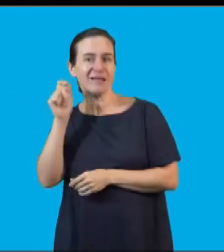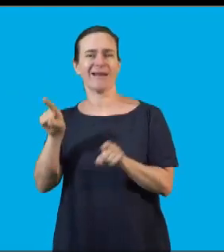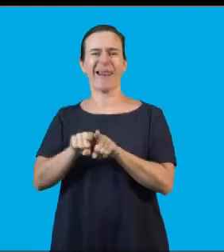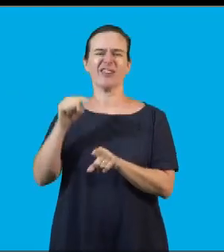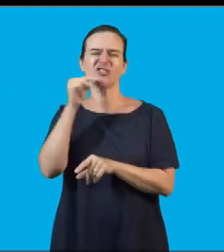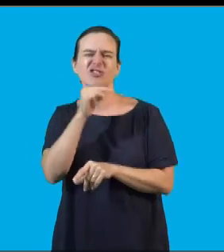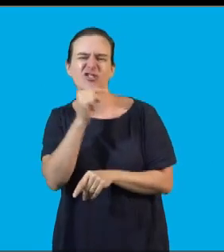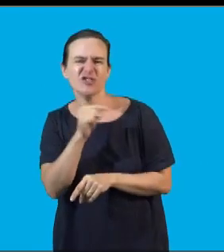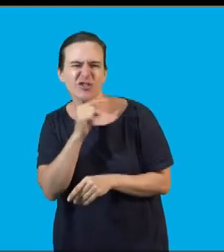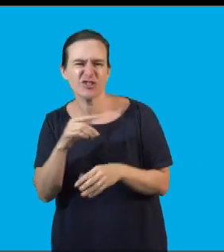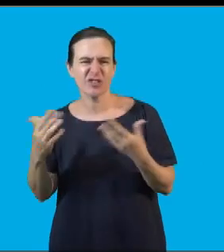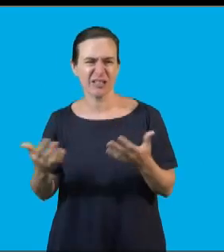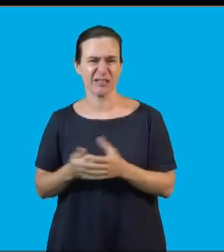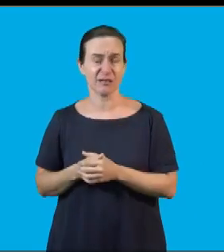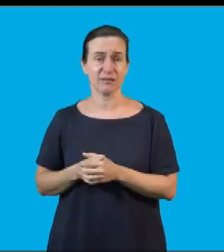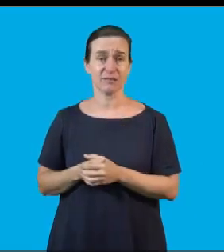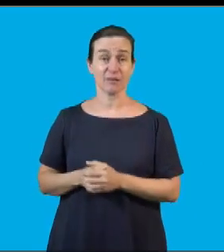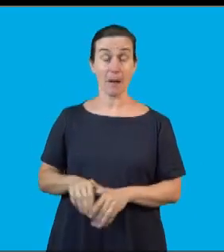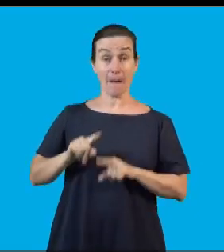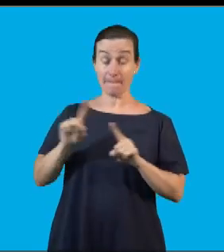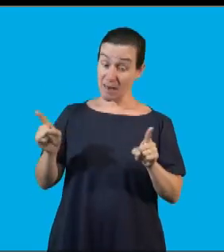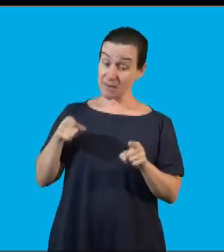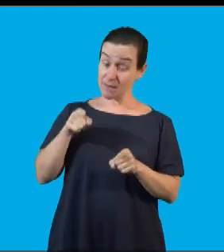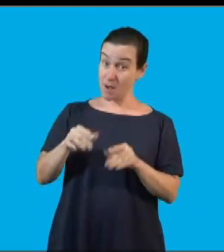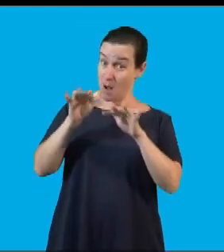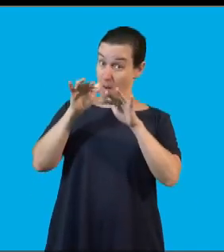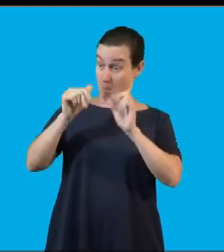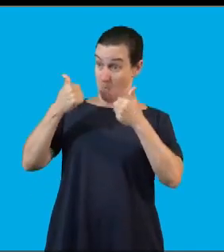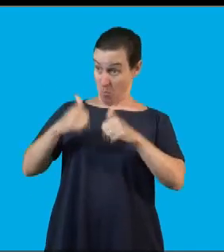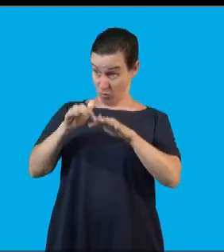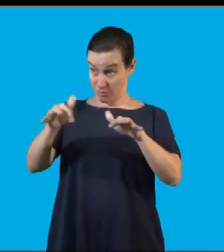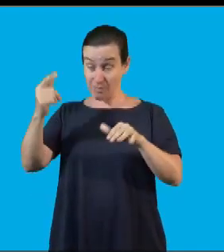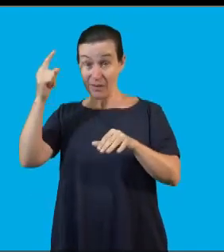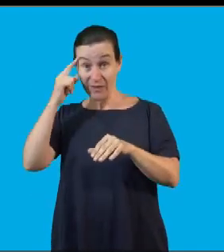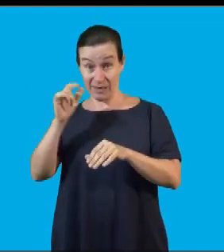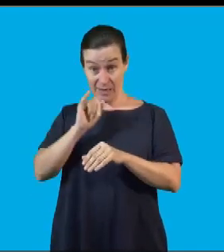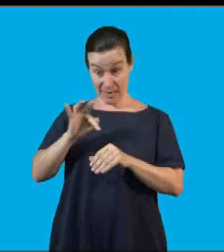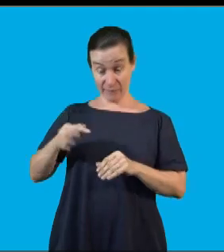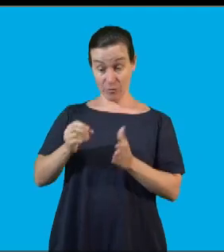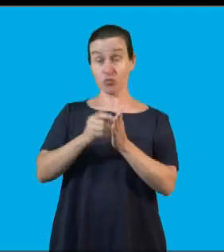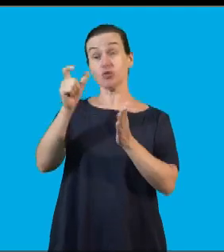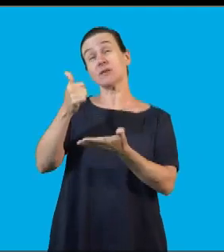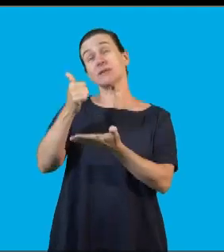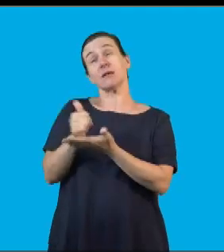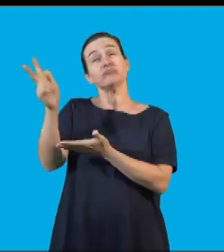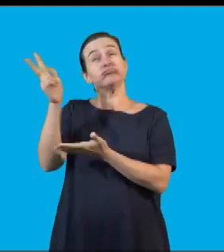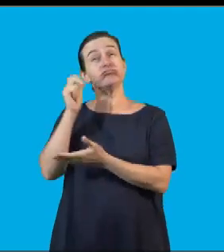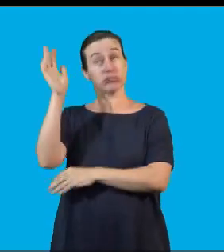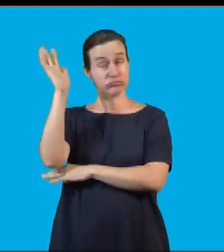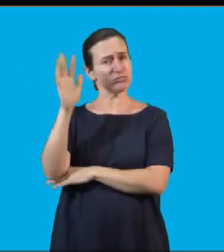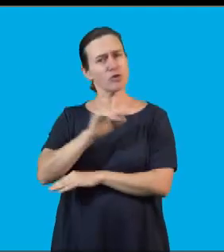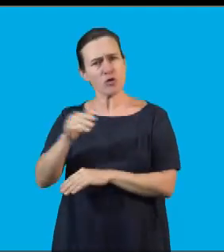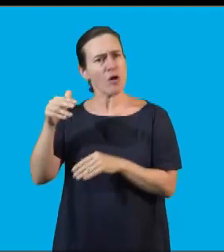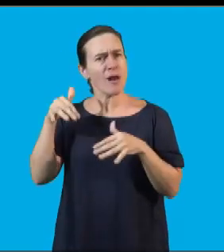though nobody thinks it's lazy for a student to sit through lectures. And going to the theatre is not